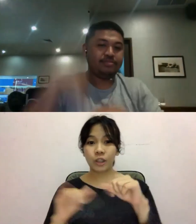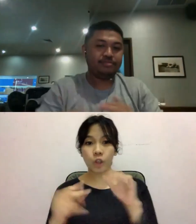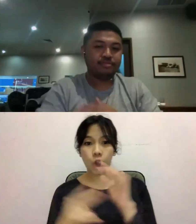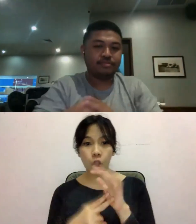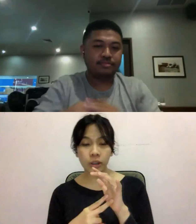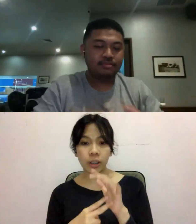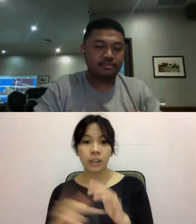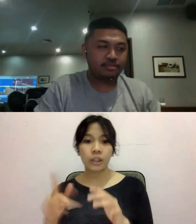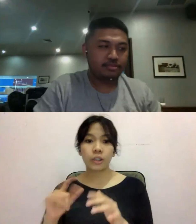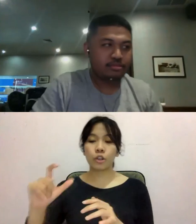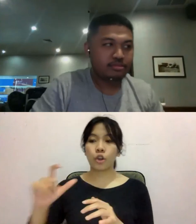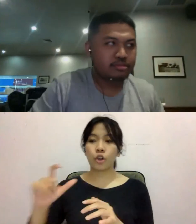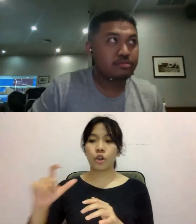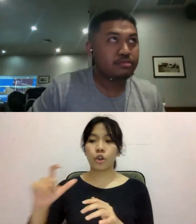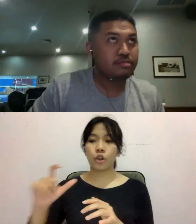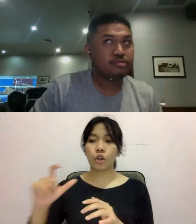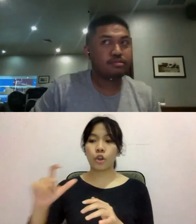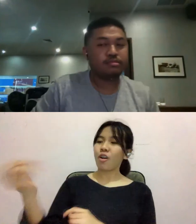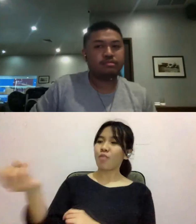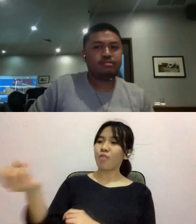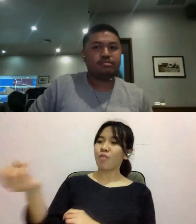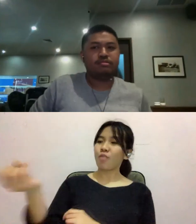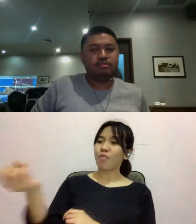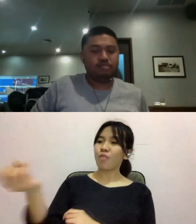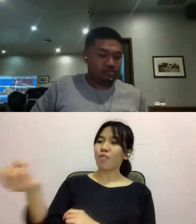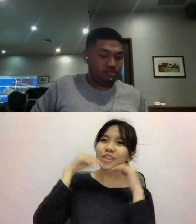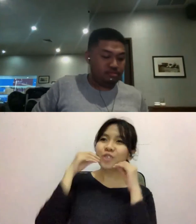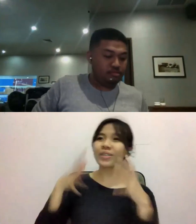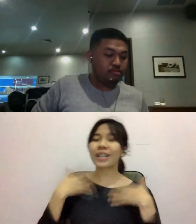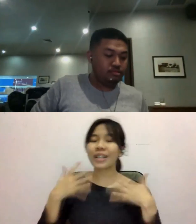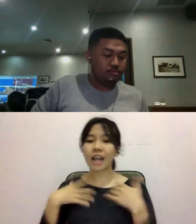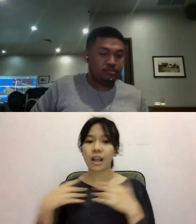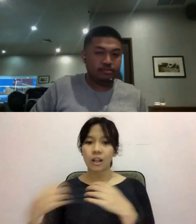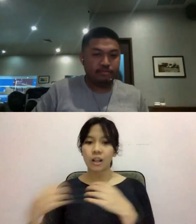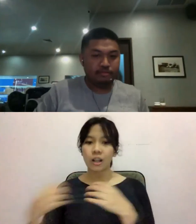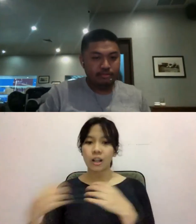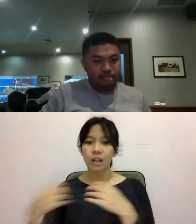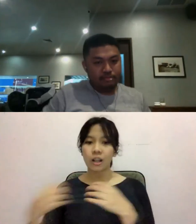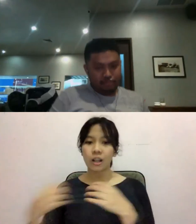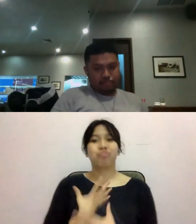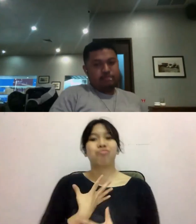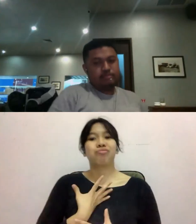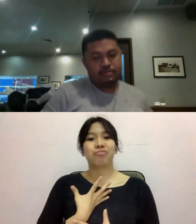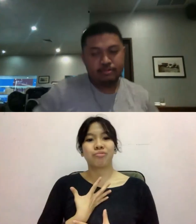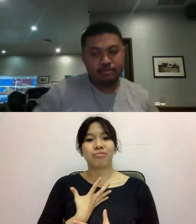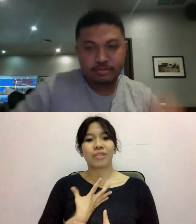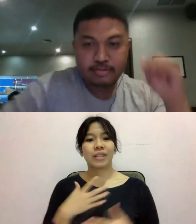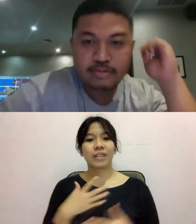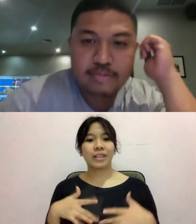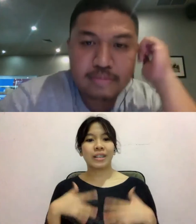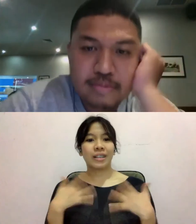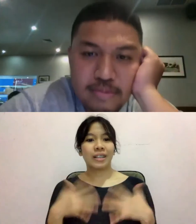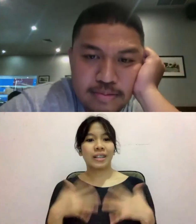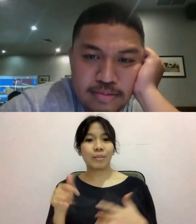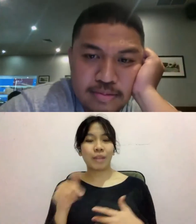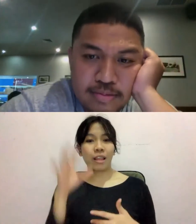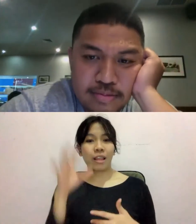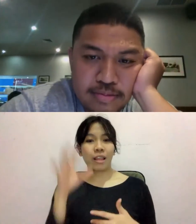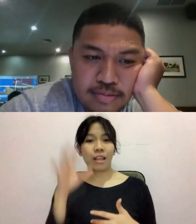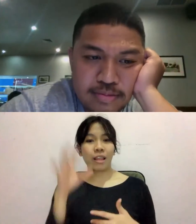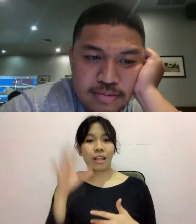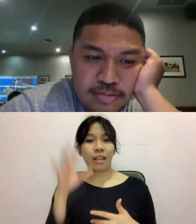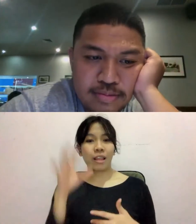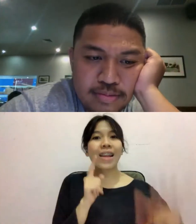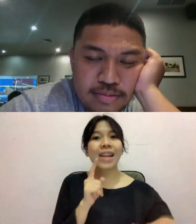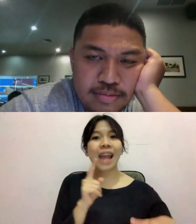love because it's almost like a parental and child attachment. It's almost like your